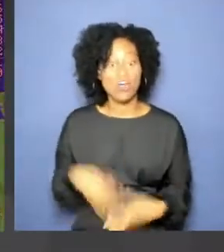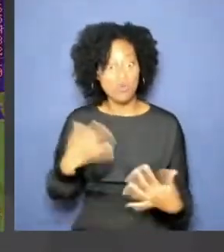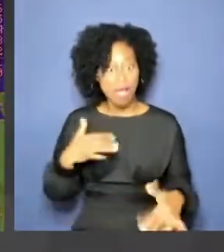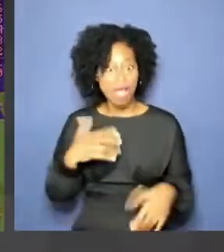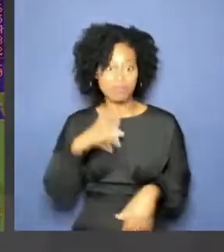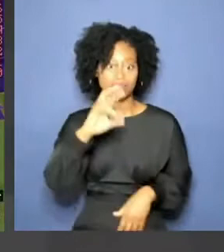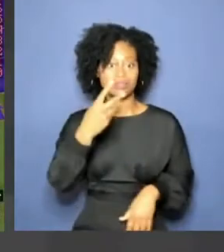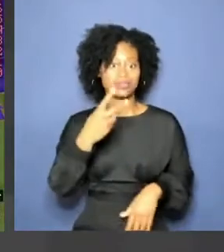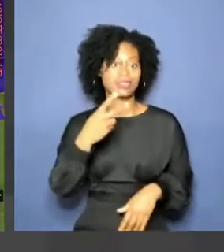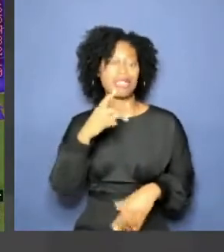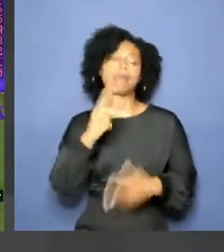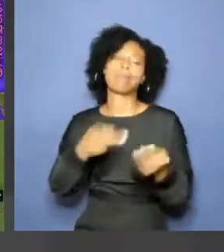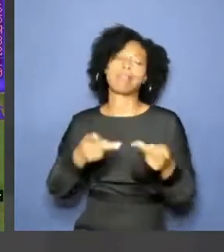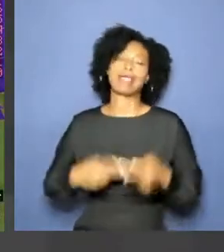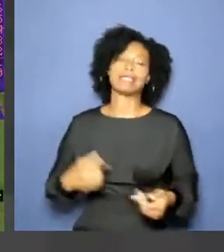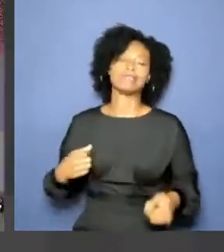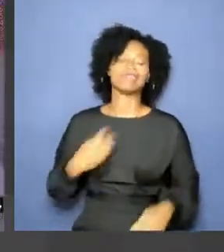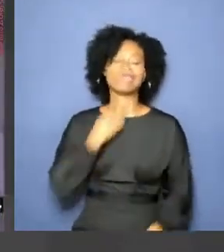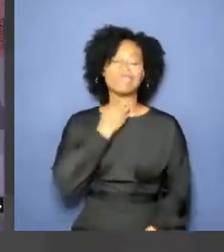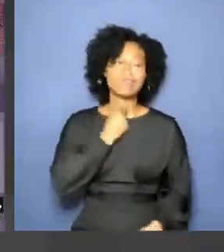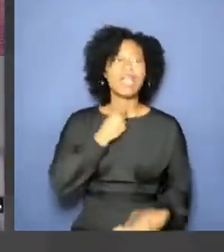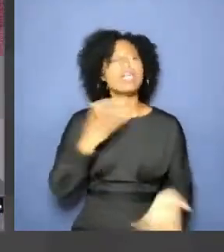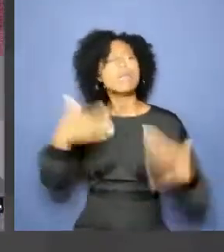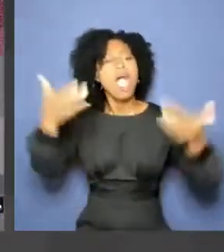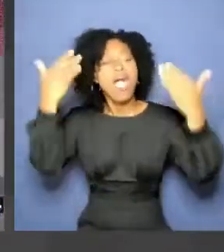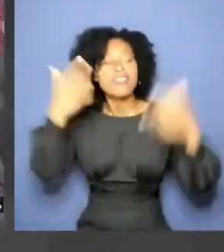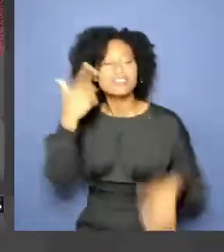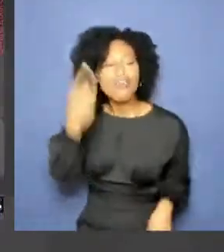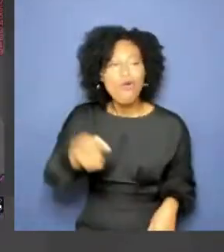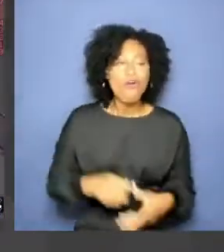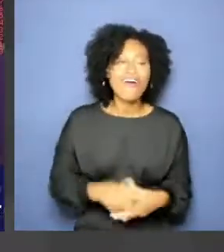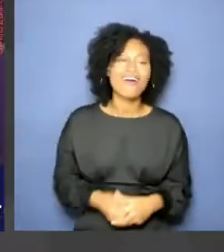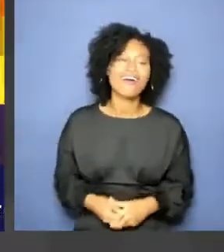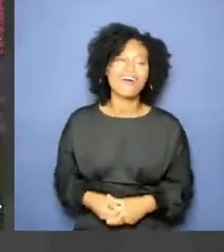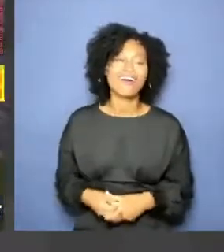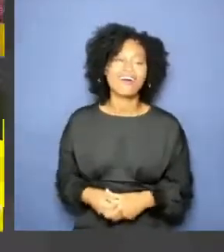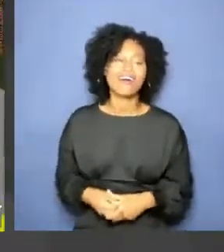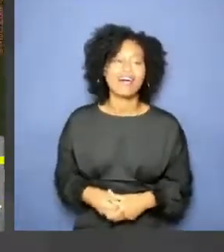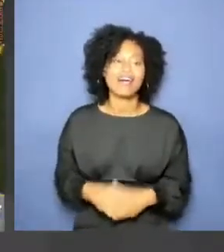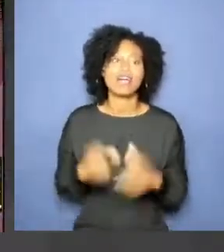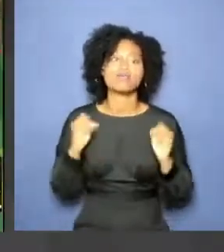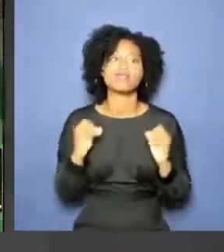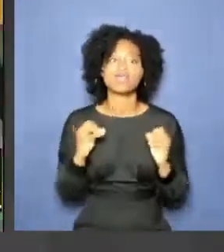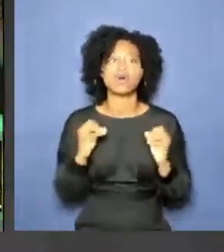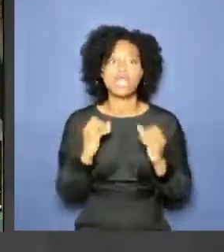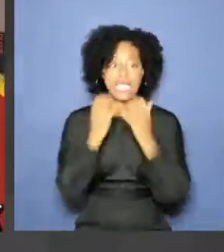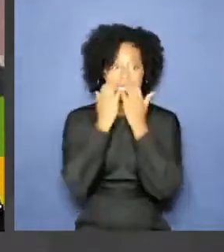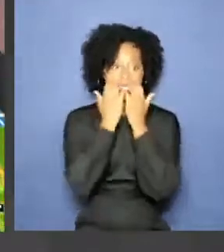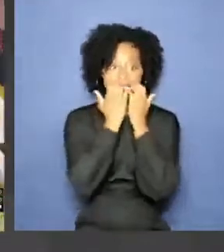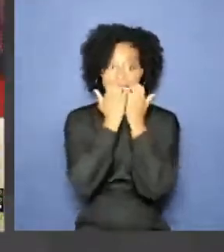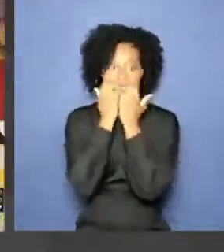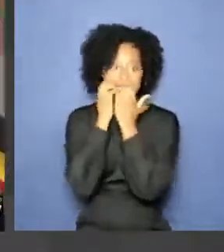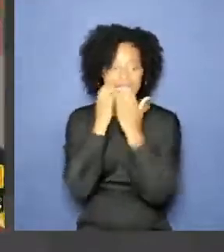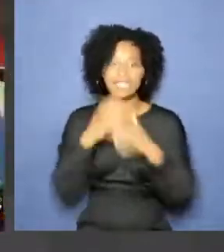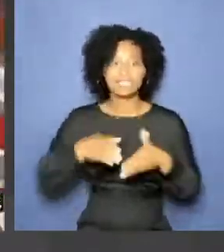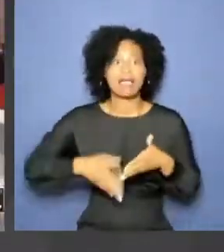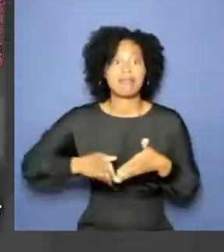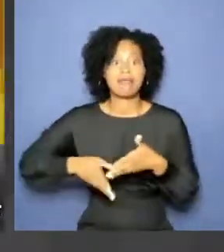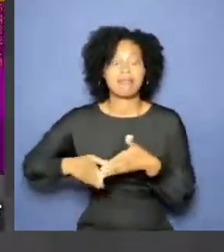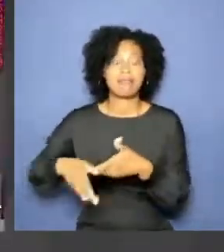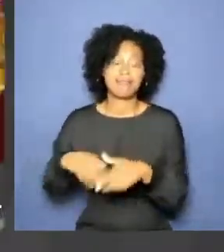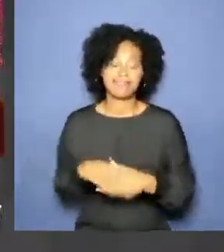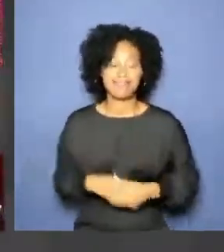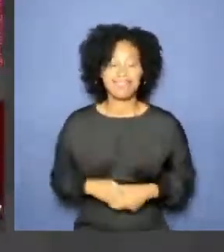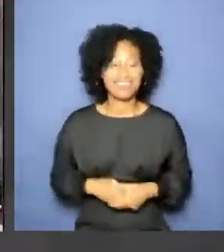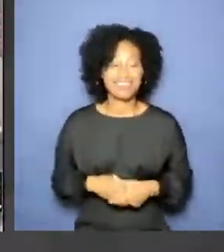Oh, man! Let's go! I'm so it's jungle right now. done. Here we go. Basically. Oh, perfect.